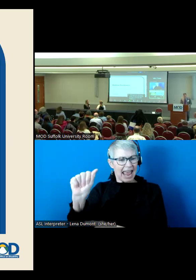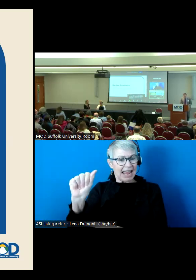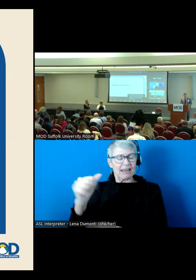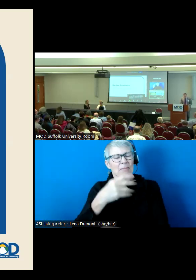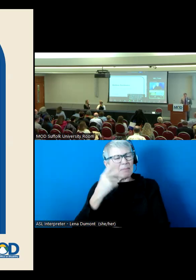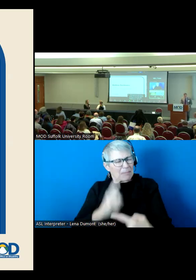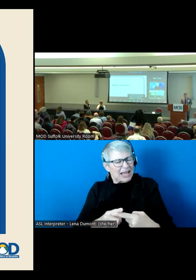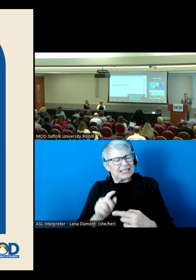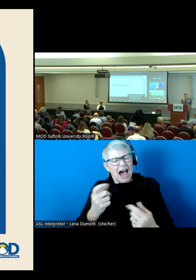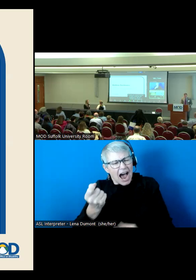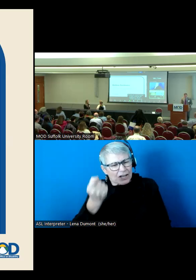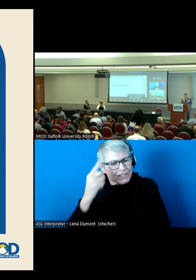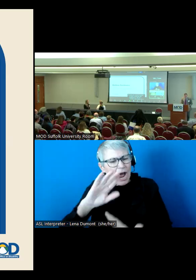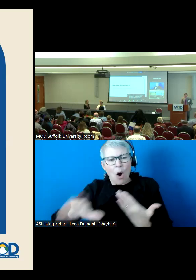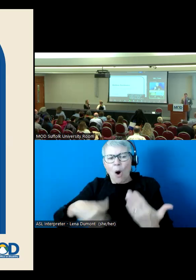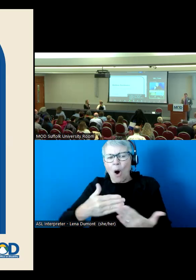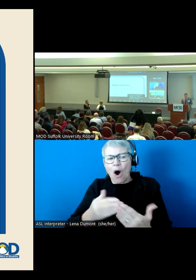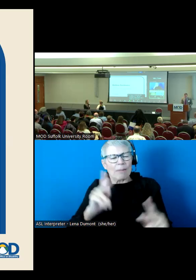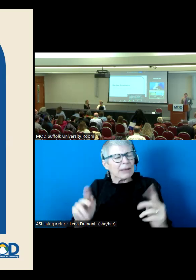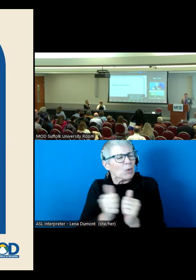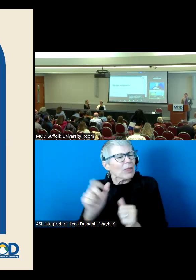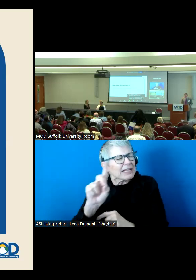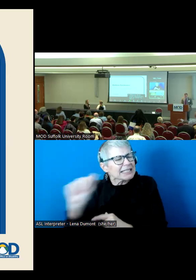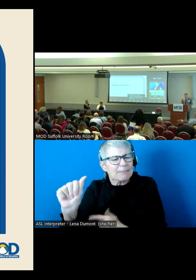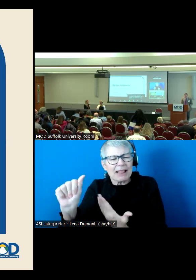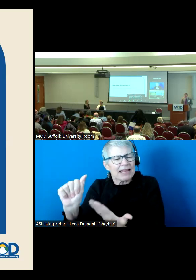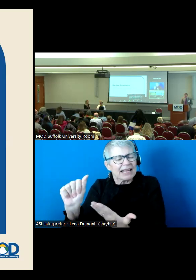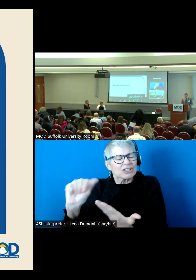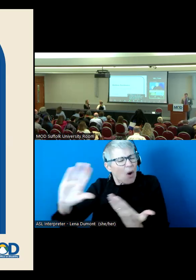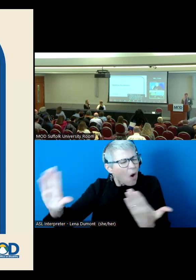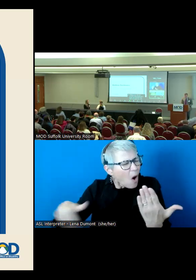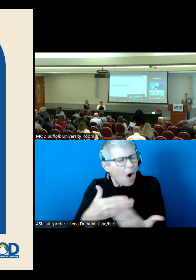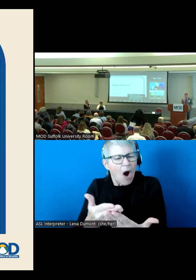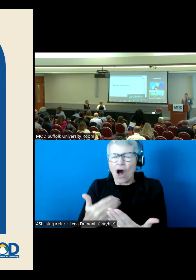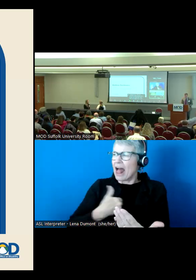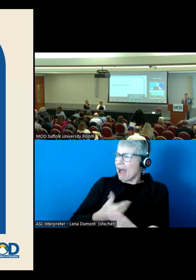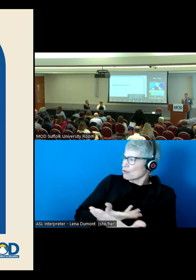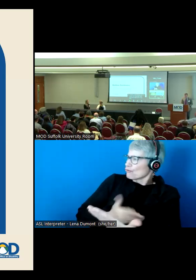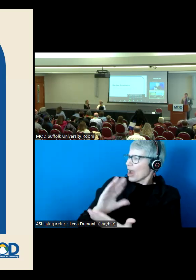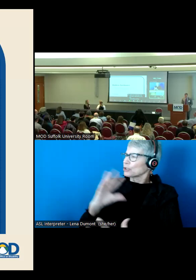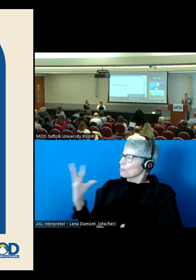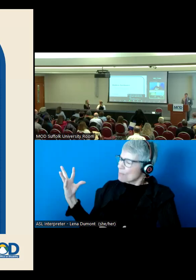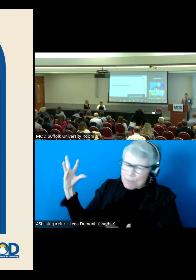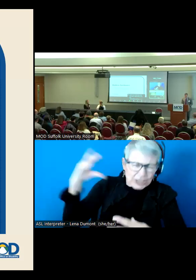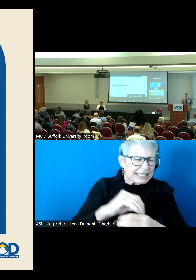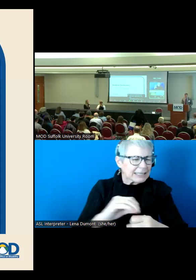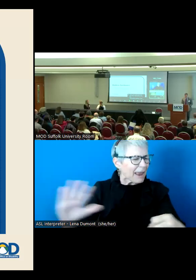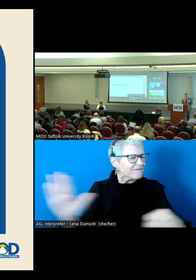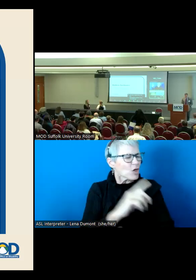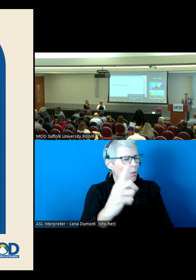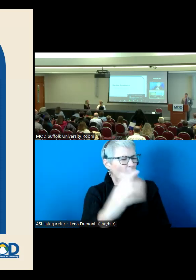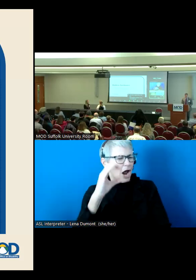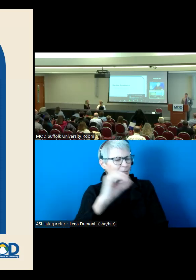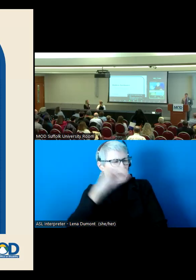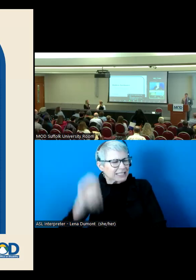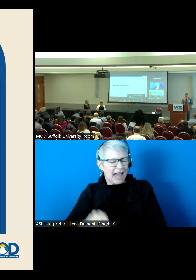all people with disabilities must have every opportunity to be fully participating members of our community, and that fundamental to this opportunity